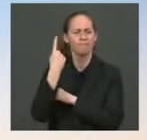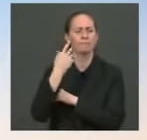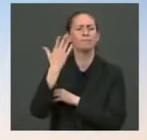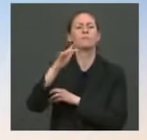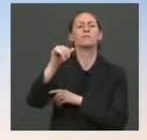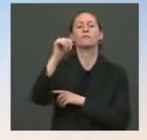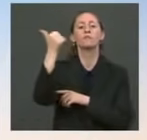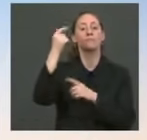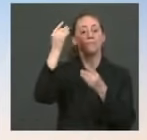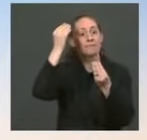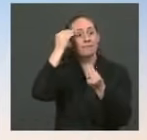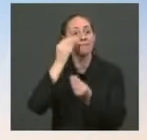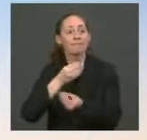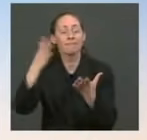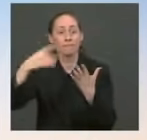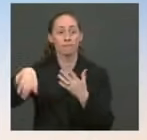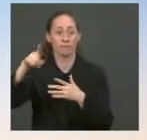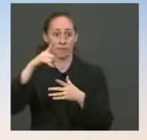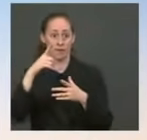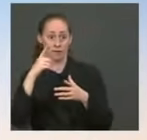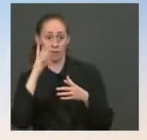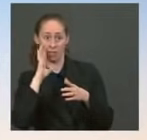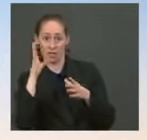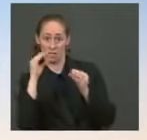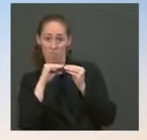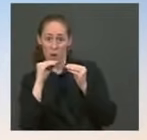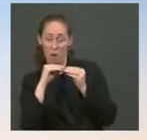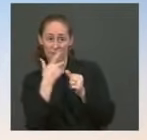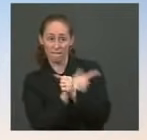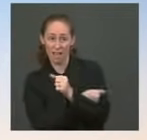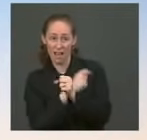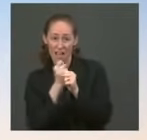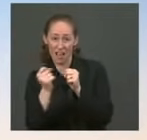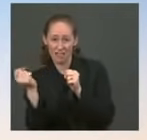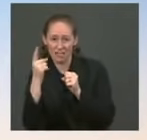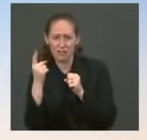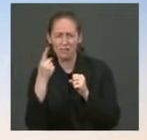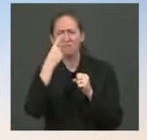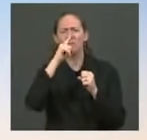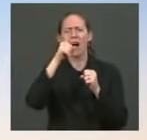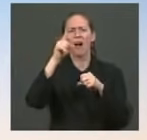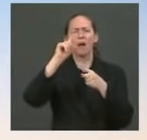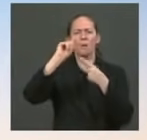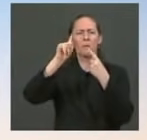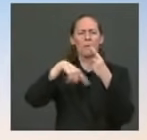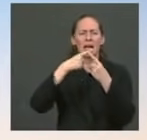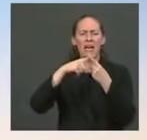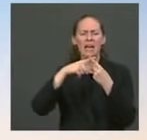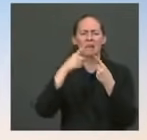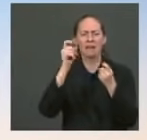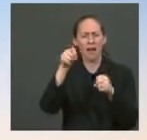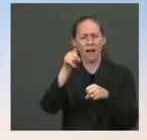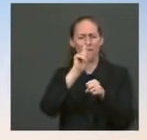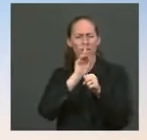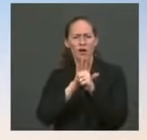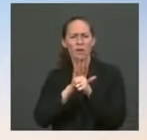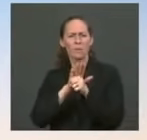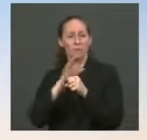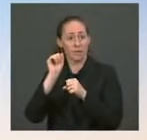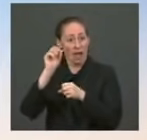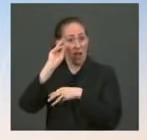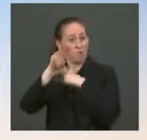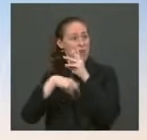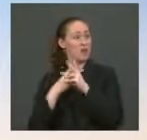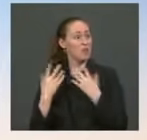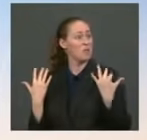year. So first, can you confirm if I have that timeline right? Second, can the world wait that long, especially if the goal to